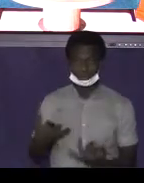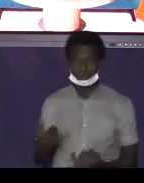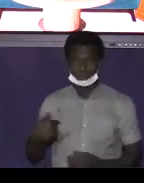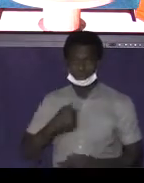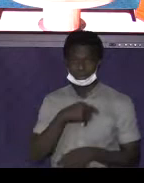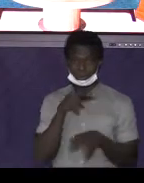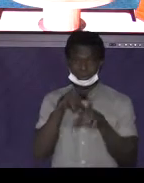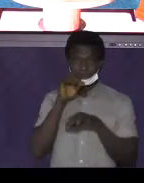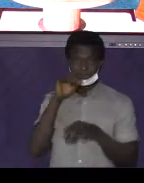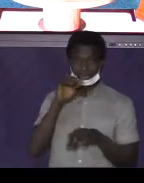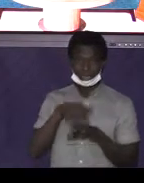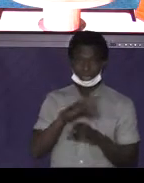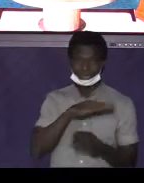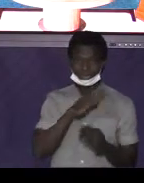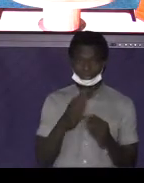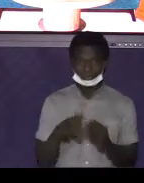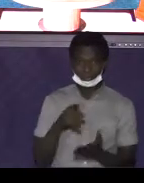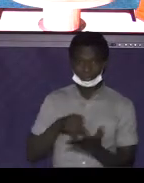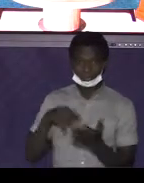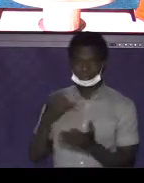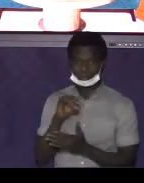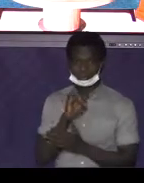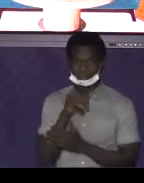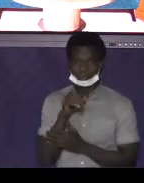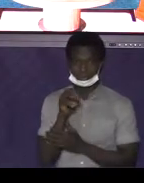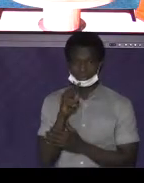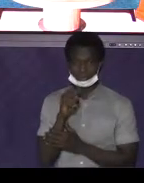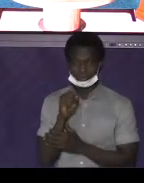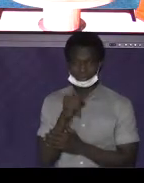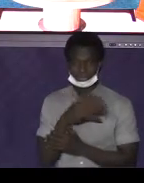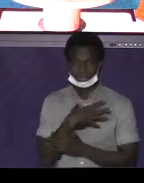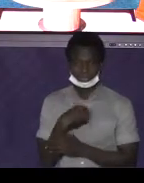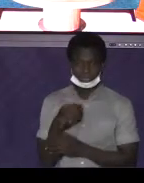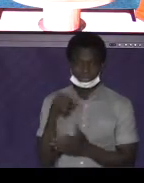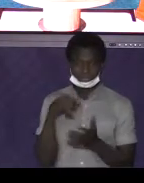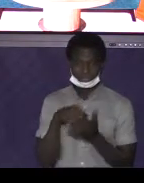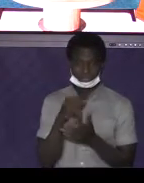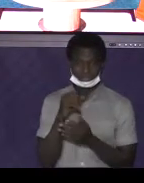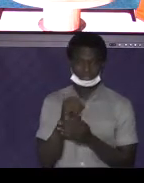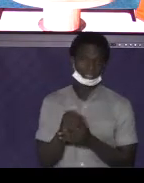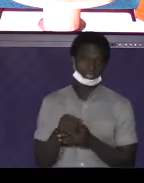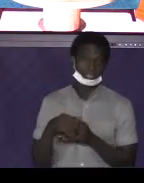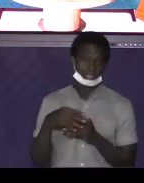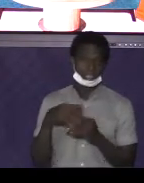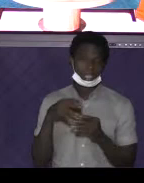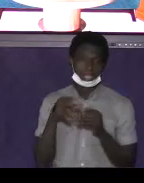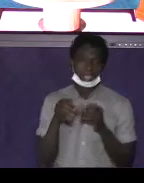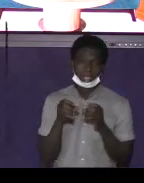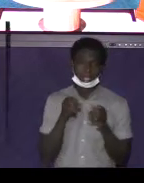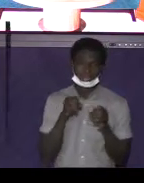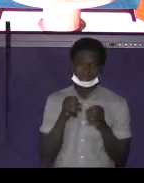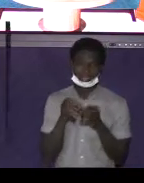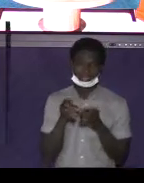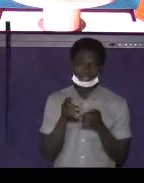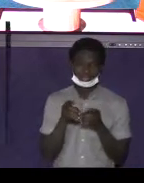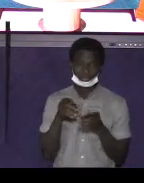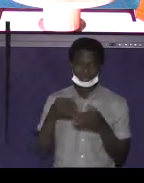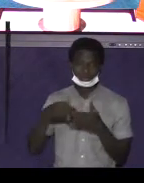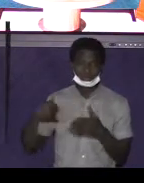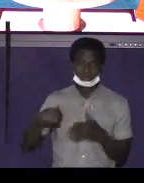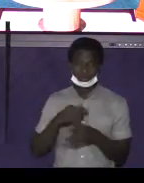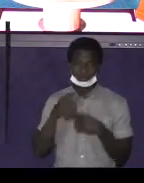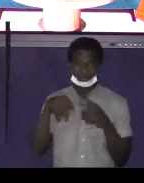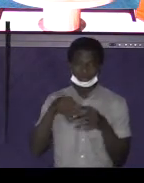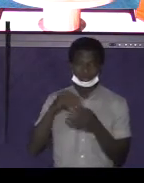we're looking at the concluding part of idioms and idiomatic expressions. Before we go into the learning objective for